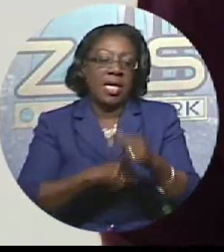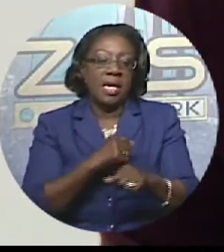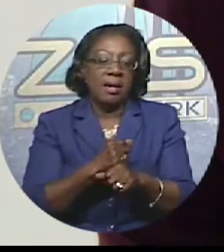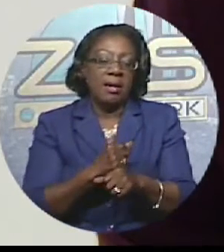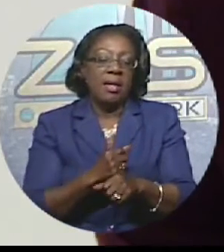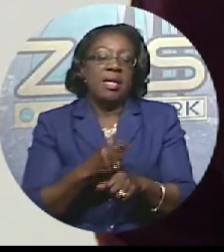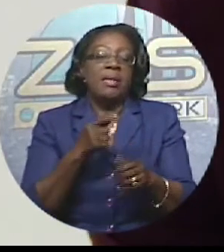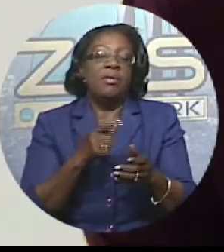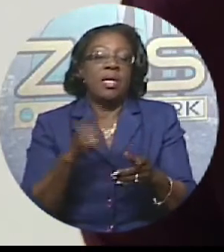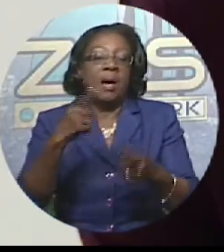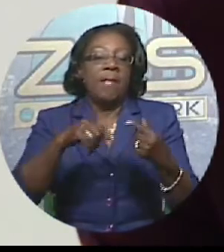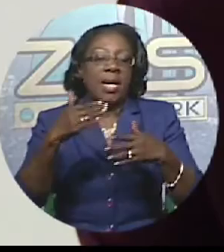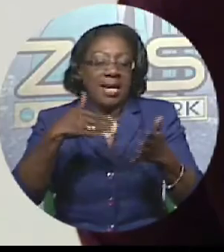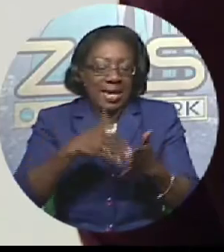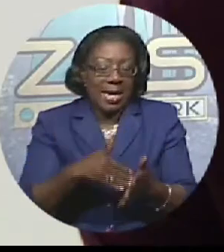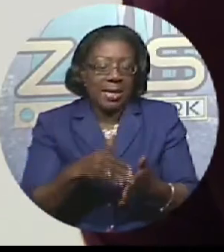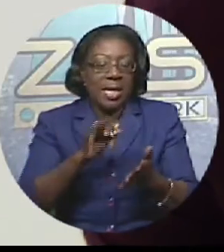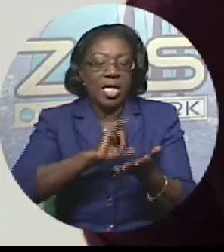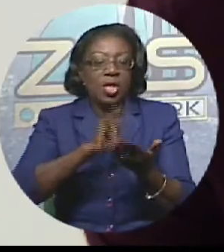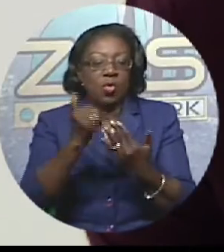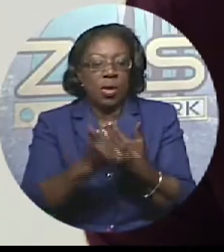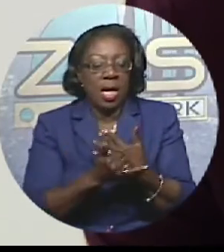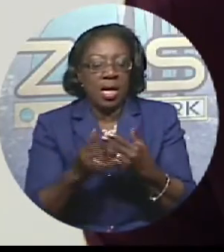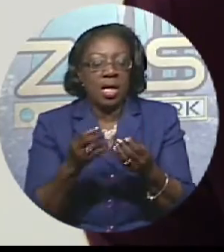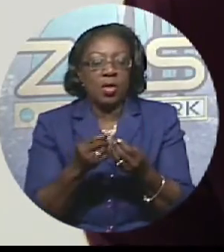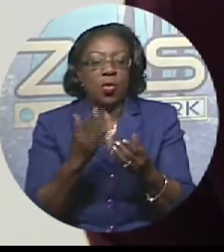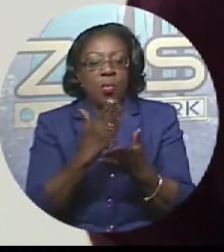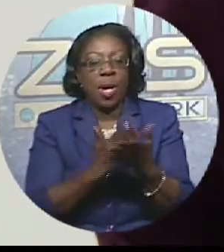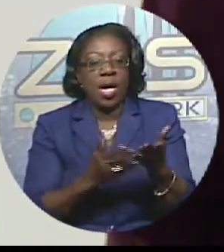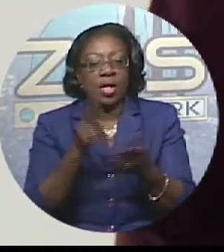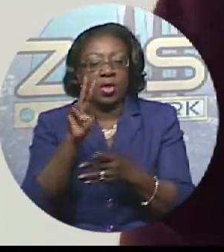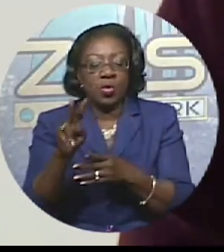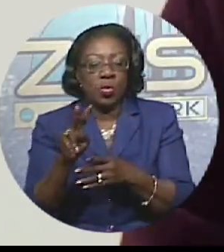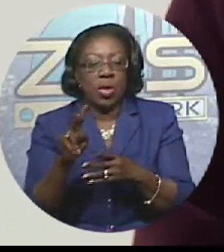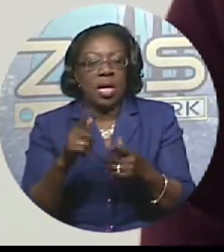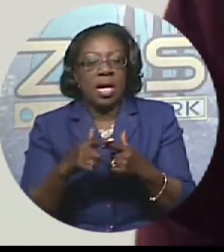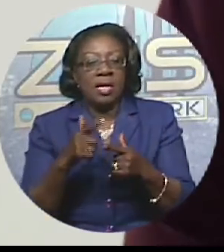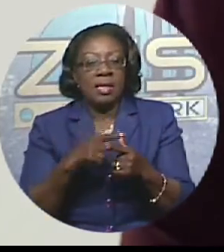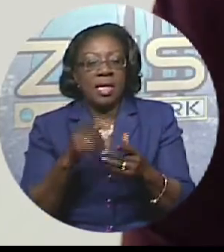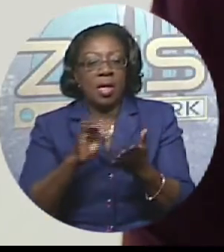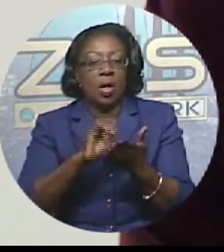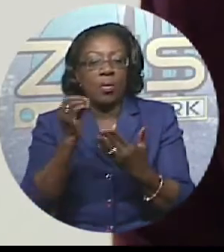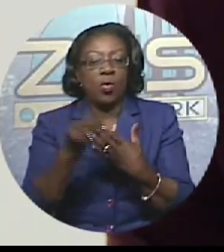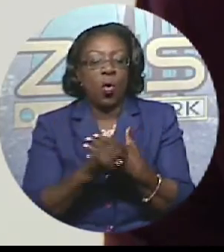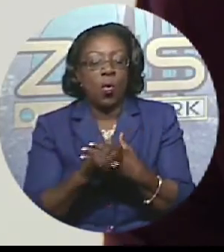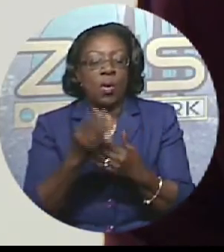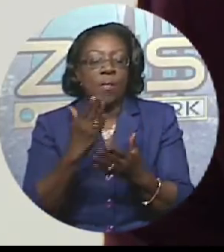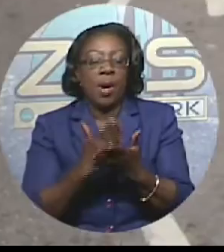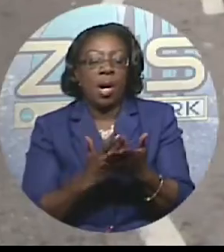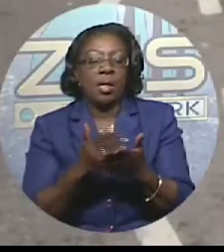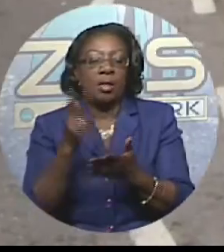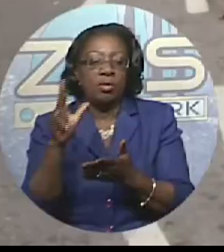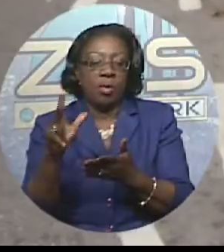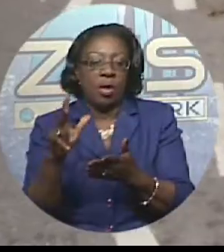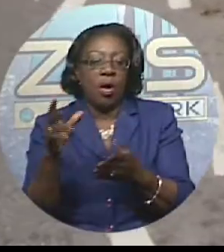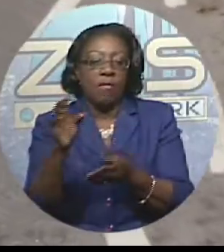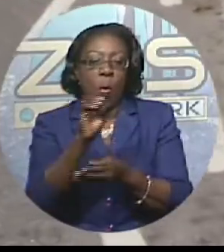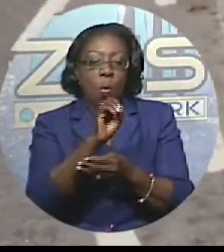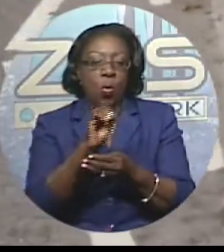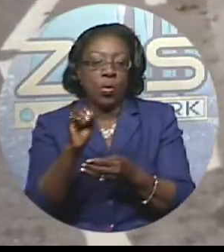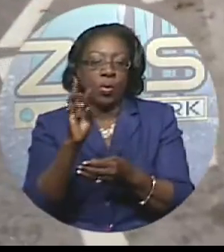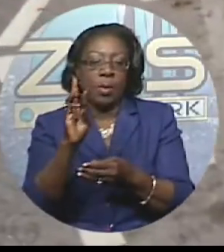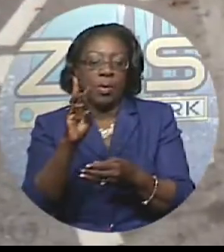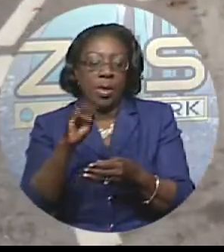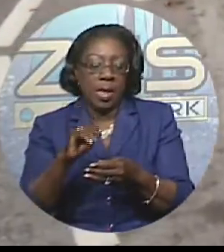looking to come back in July and do part 2 of OWN, and then in October, part 3 of OWN. The goal is to